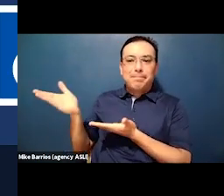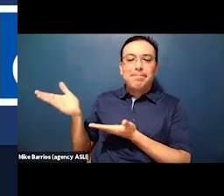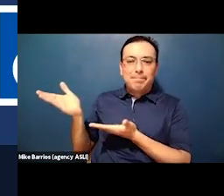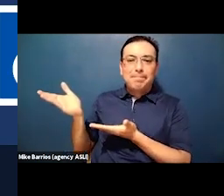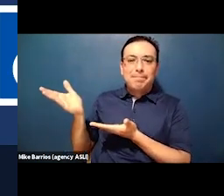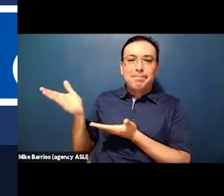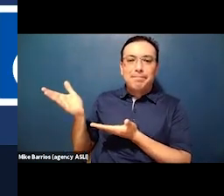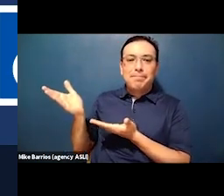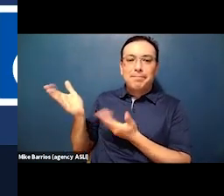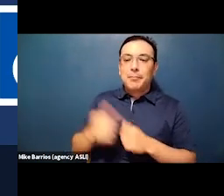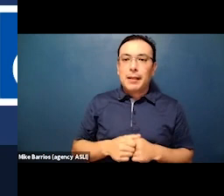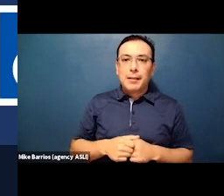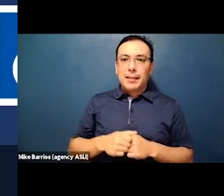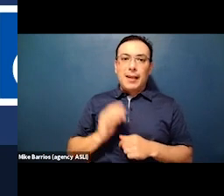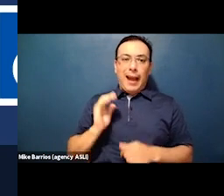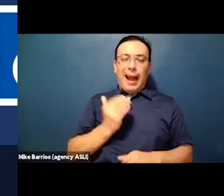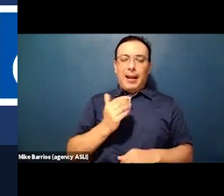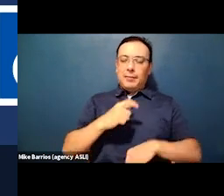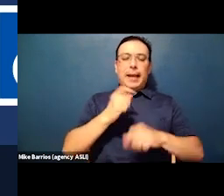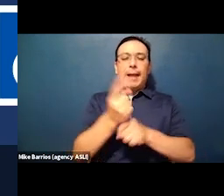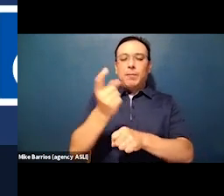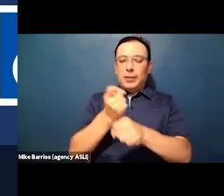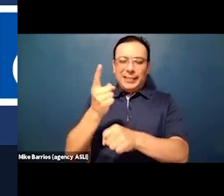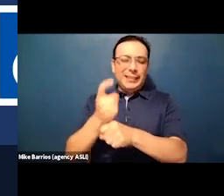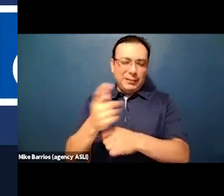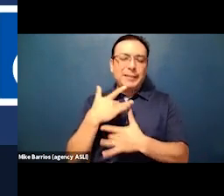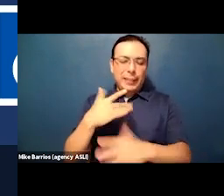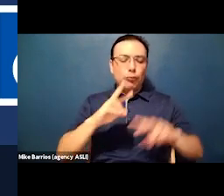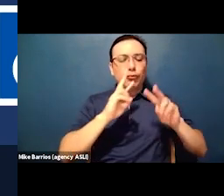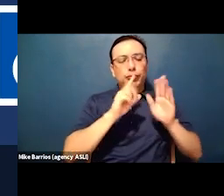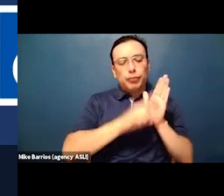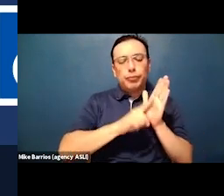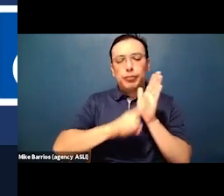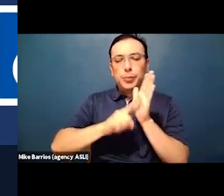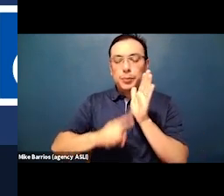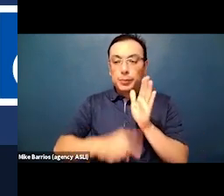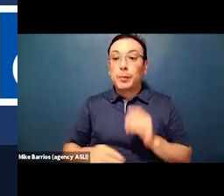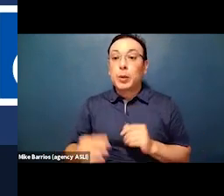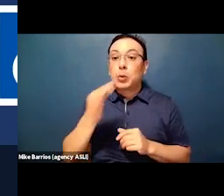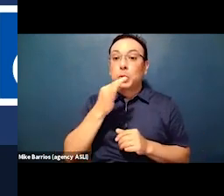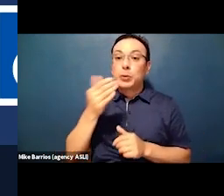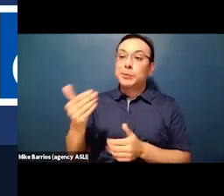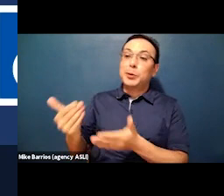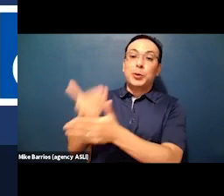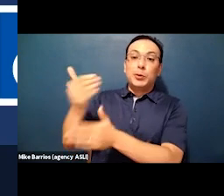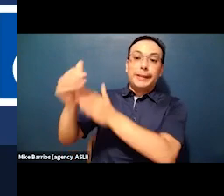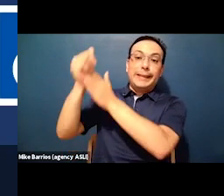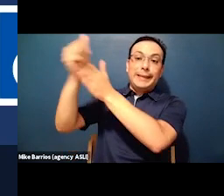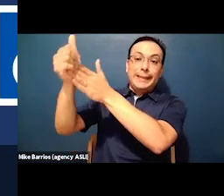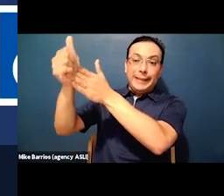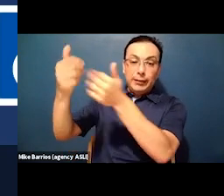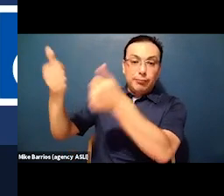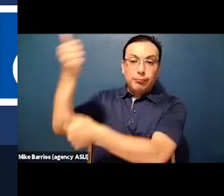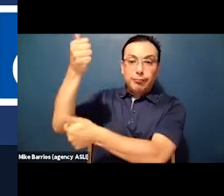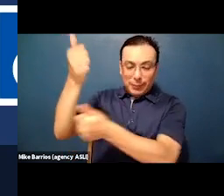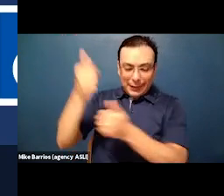It's that time of year. Also, there's a new administration coming in, so we are working to put this out